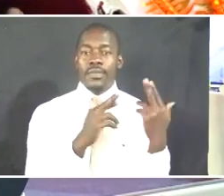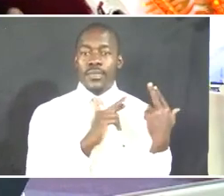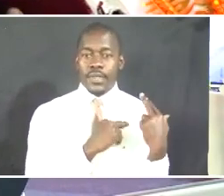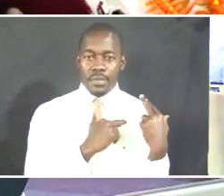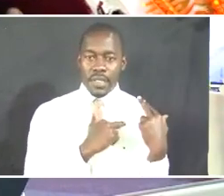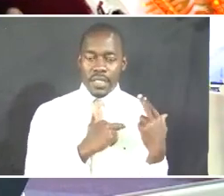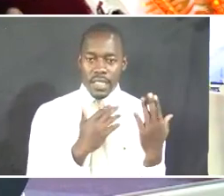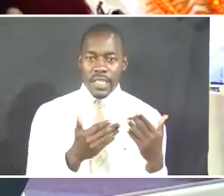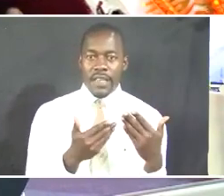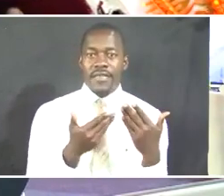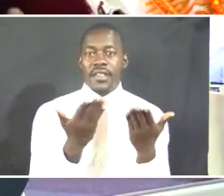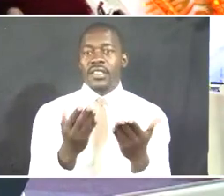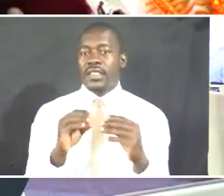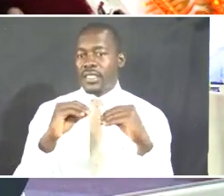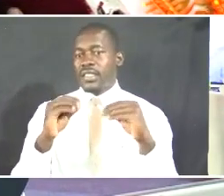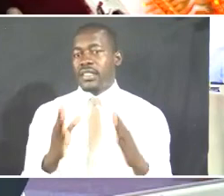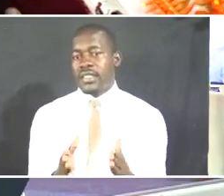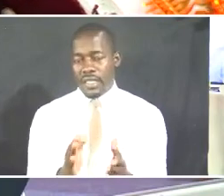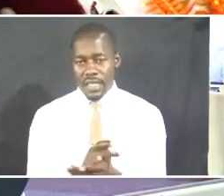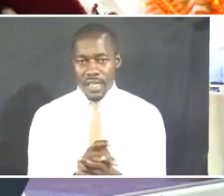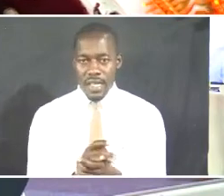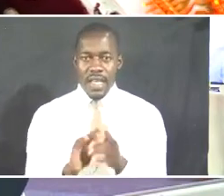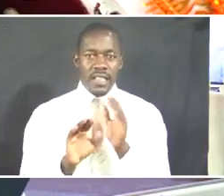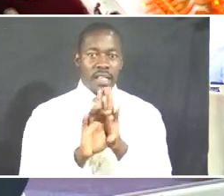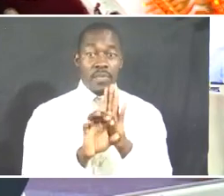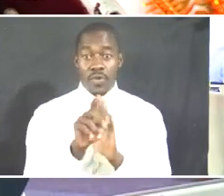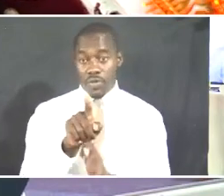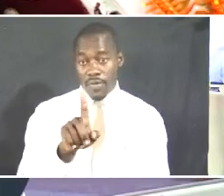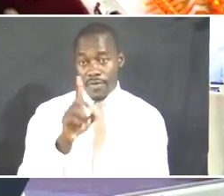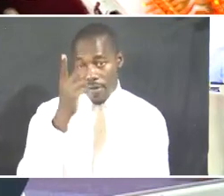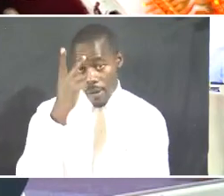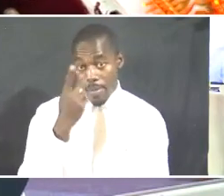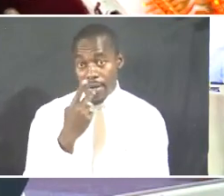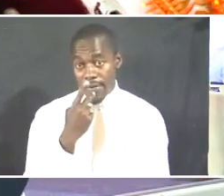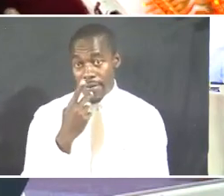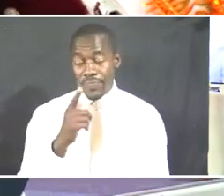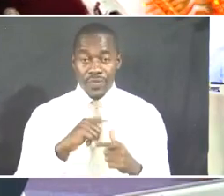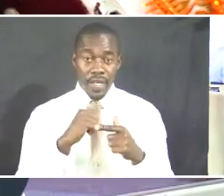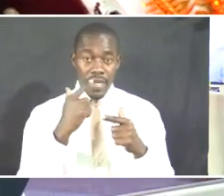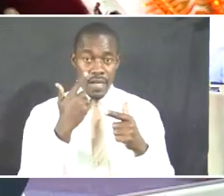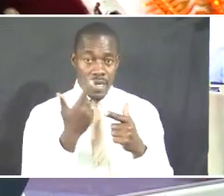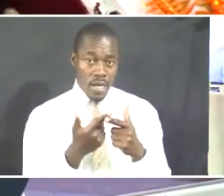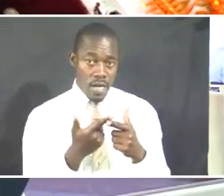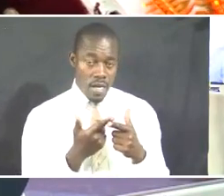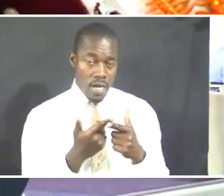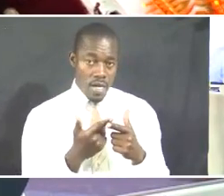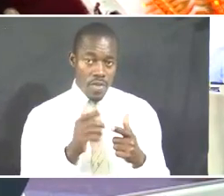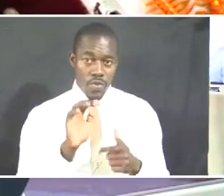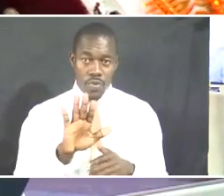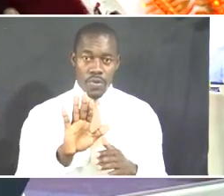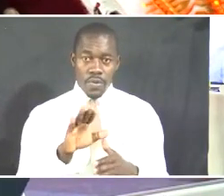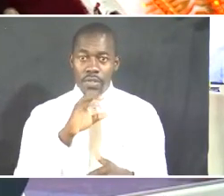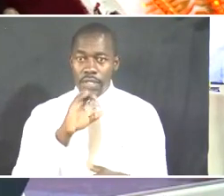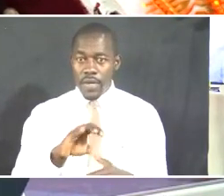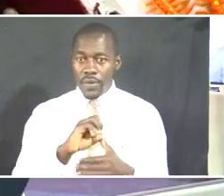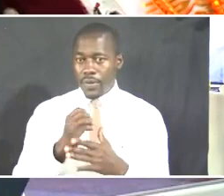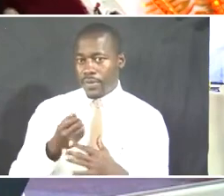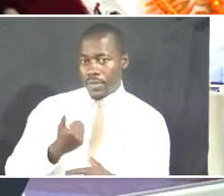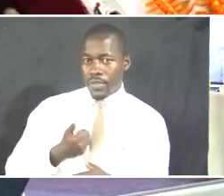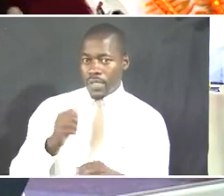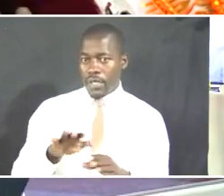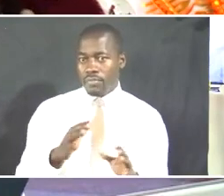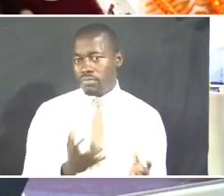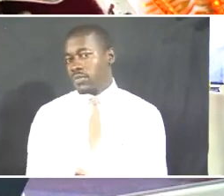and giving the education to a school teacher. And the parents have delegated the whole